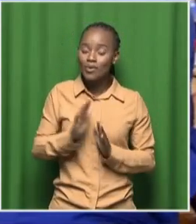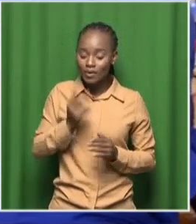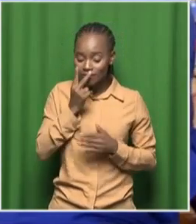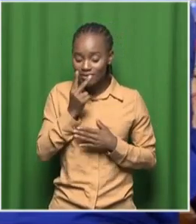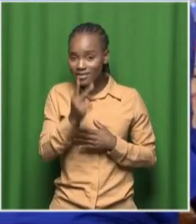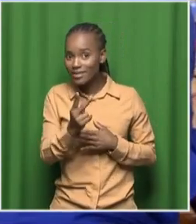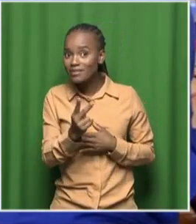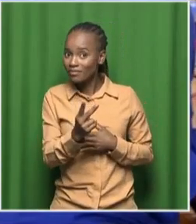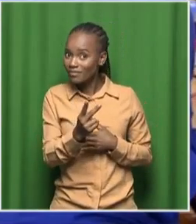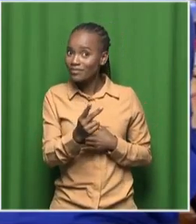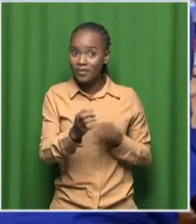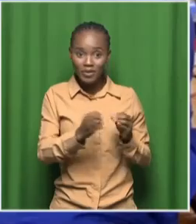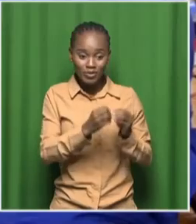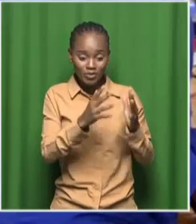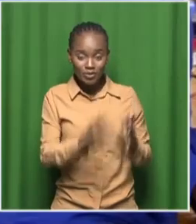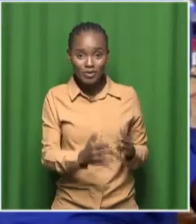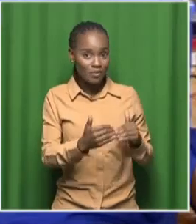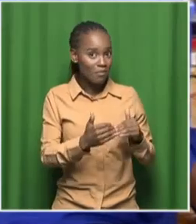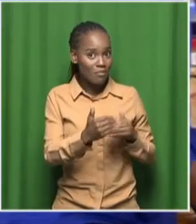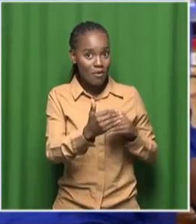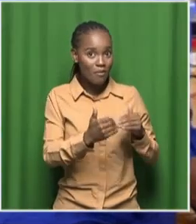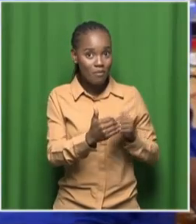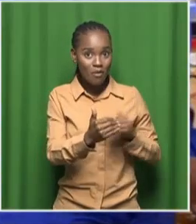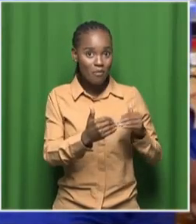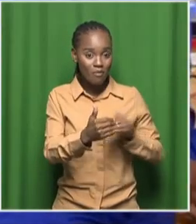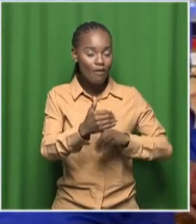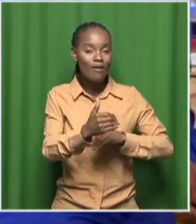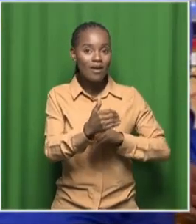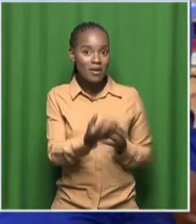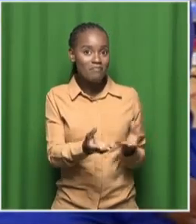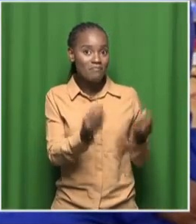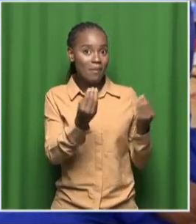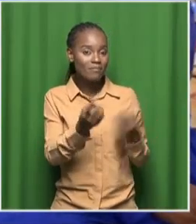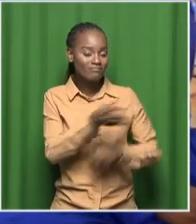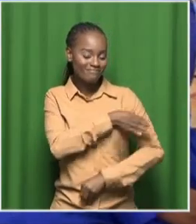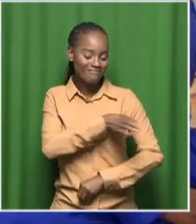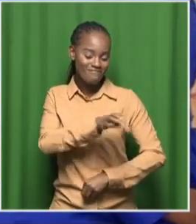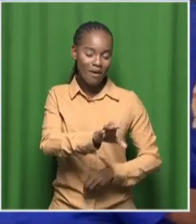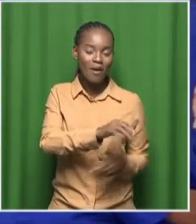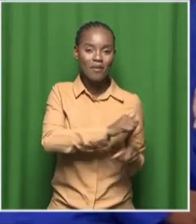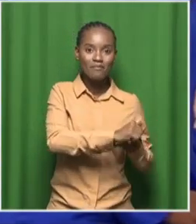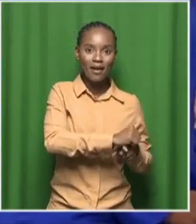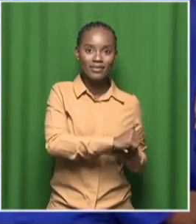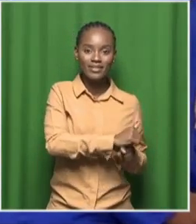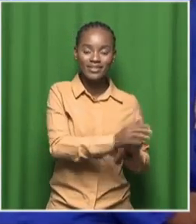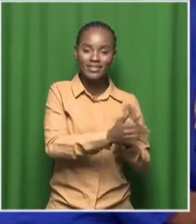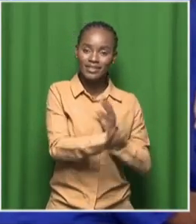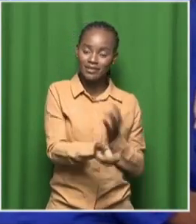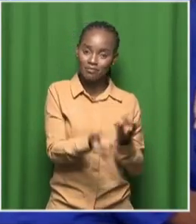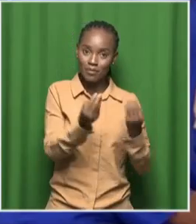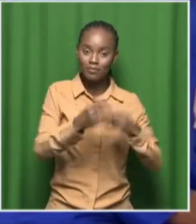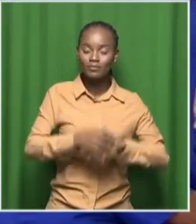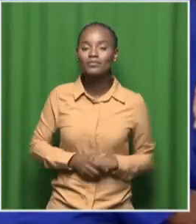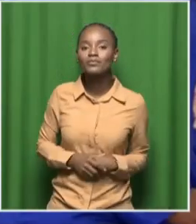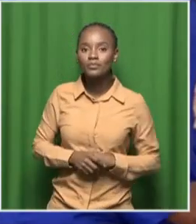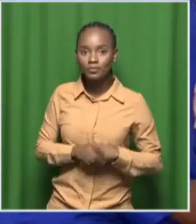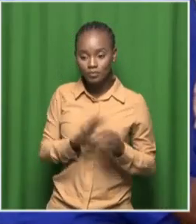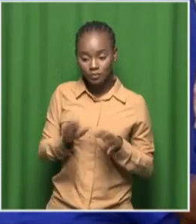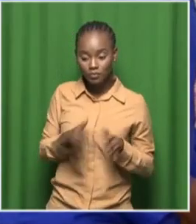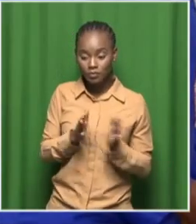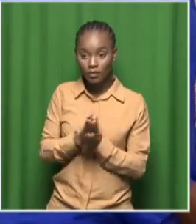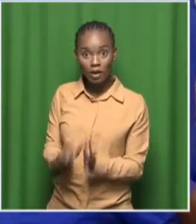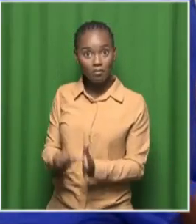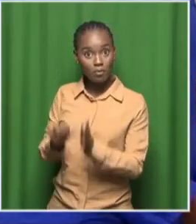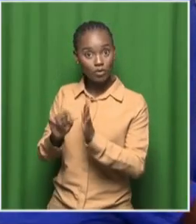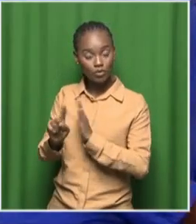students get, that practical exposure. But the other beautiful thing is, most of the students, once they complete their